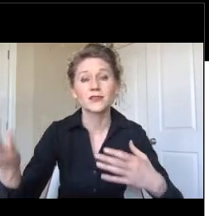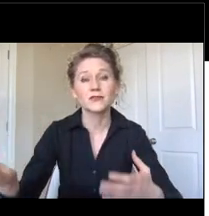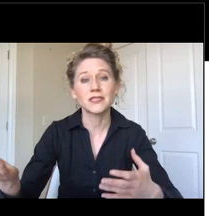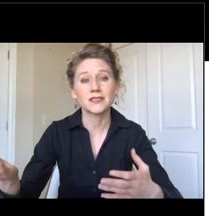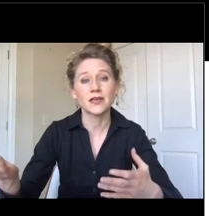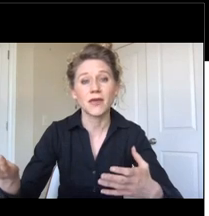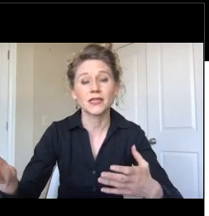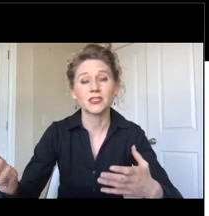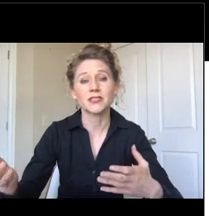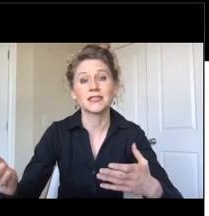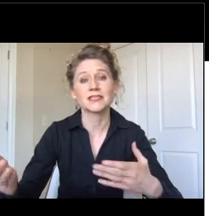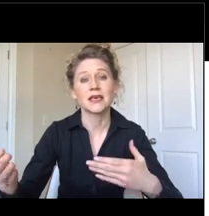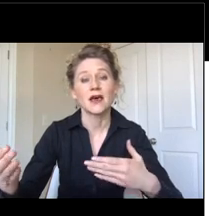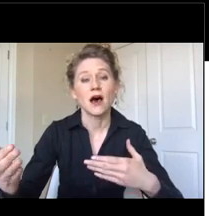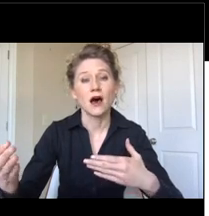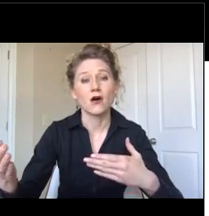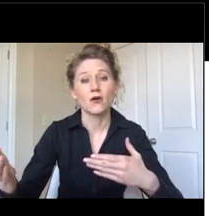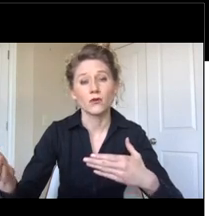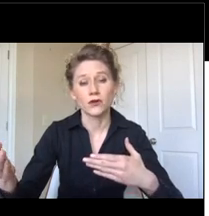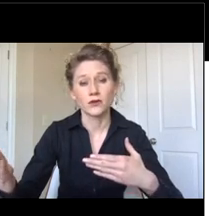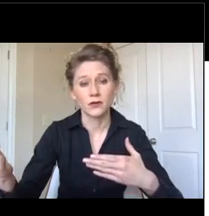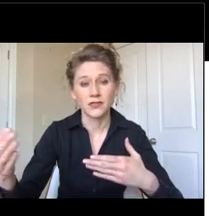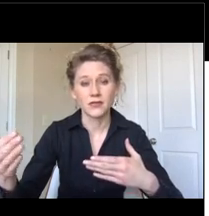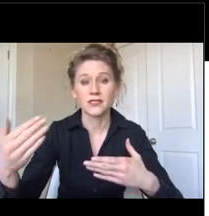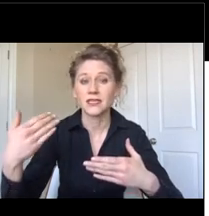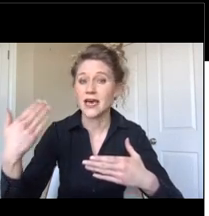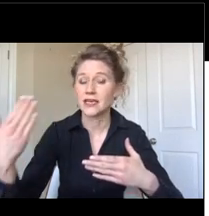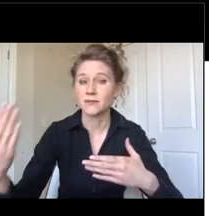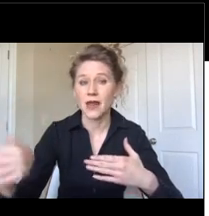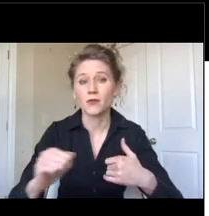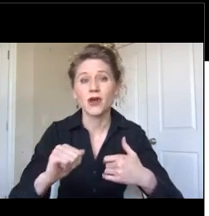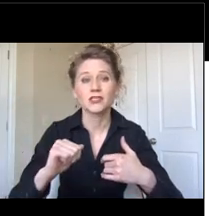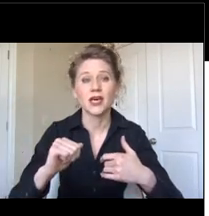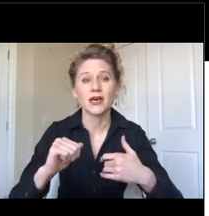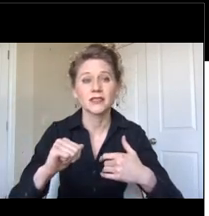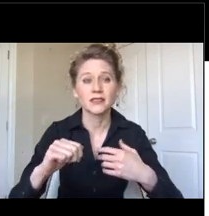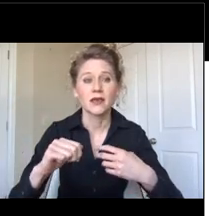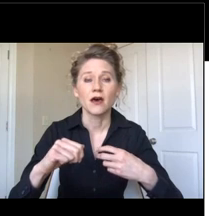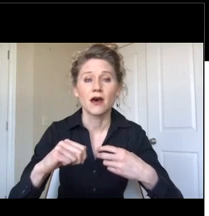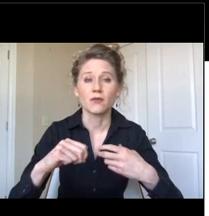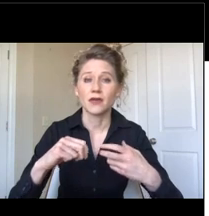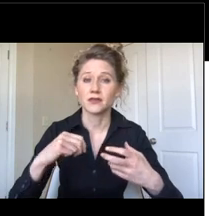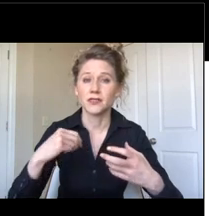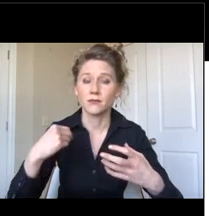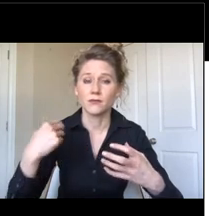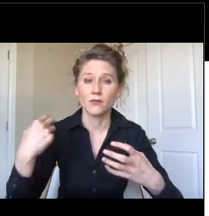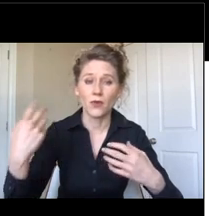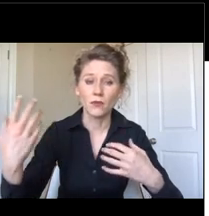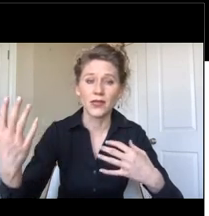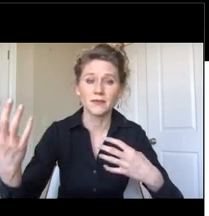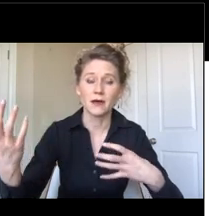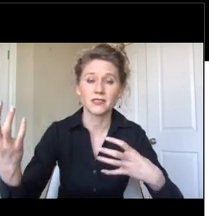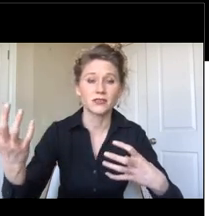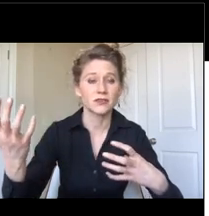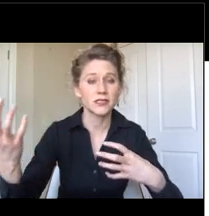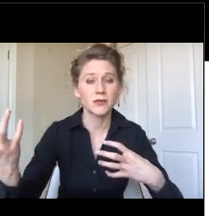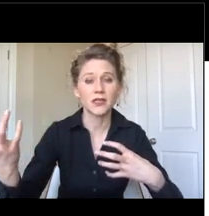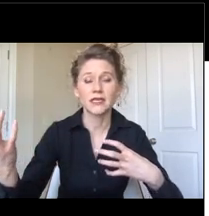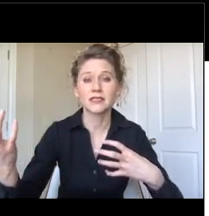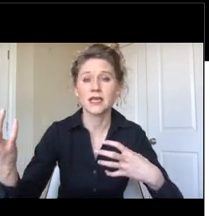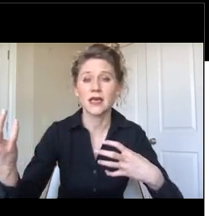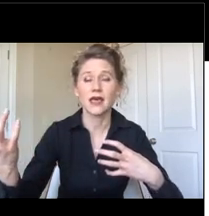We also see some agencies or DOTs expediting projects. We hear some rumblings about